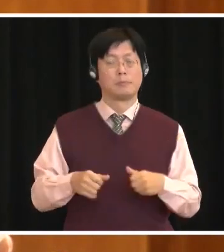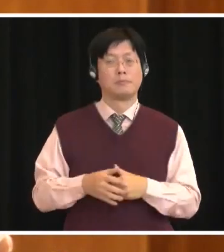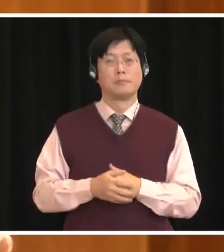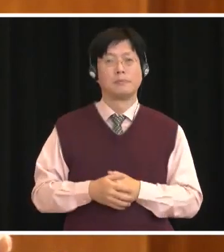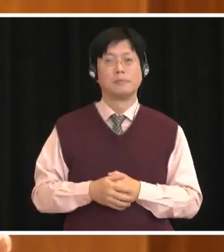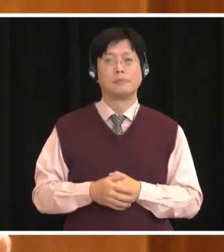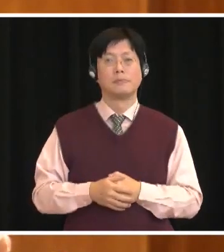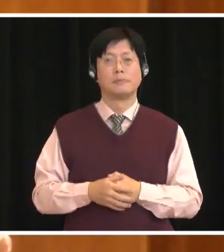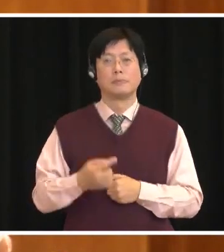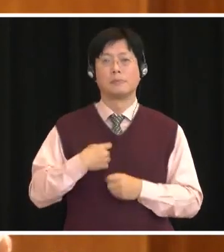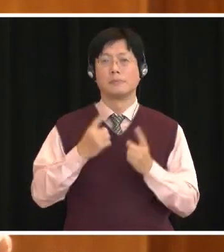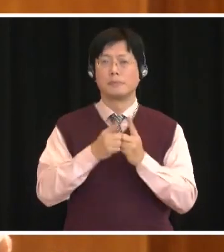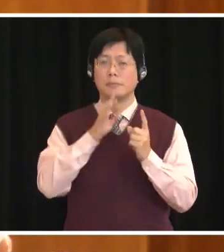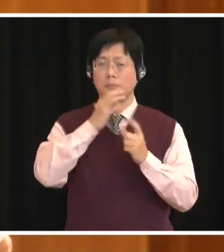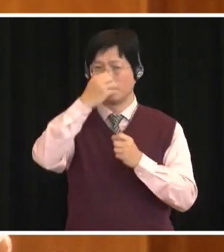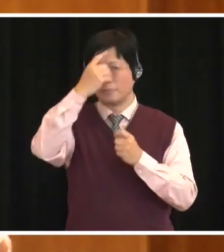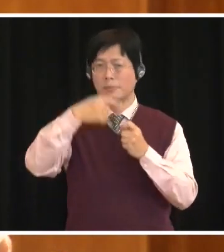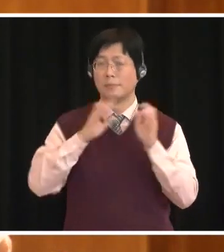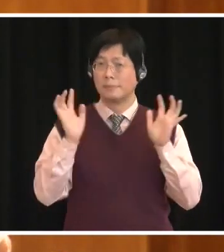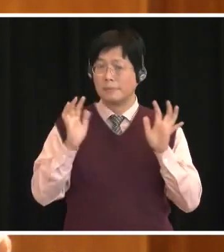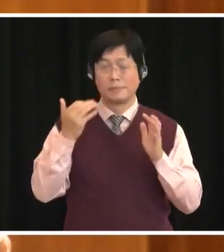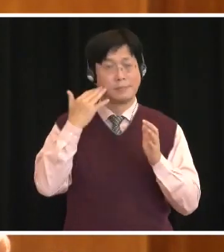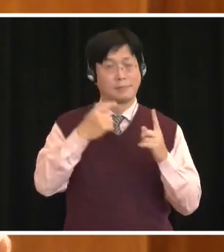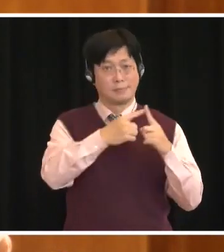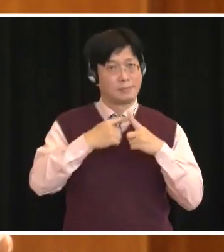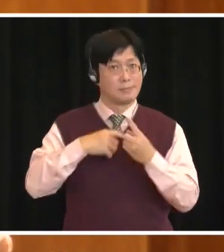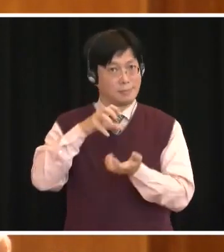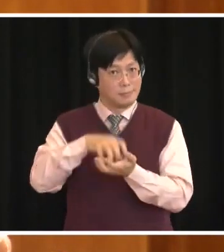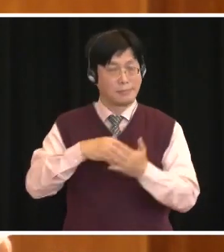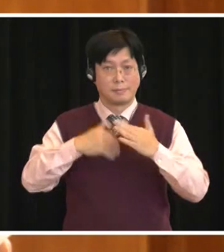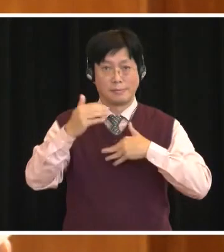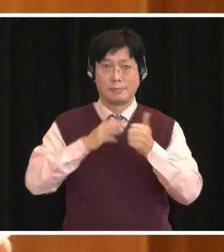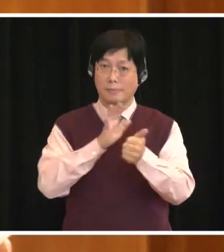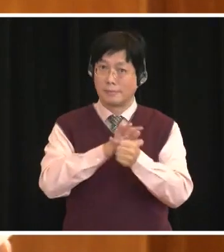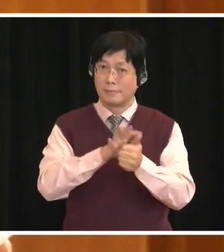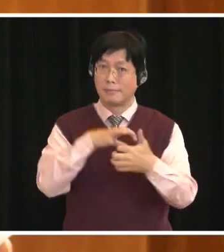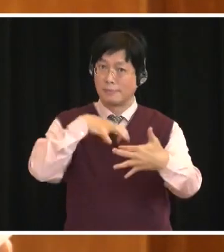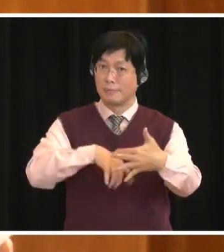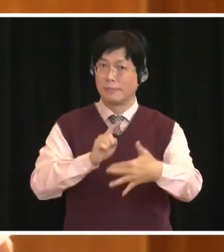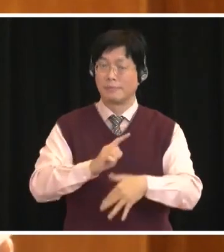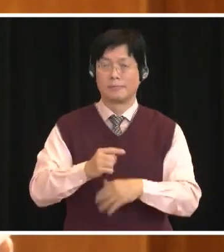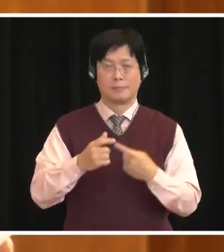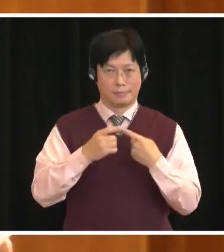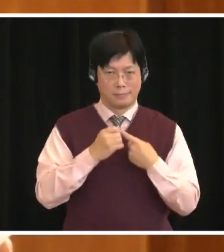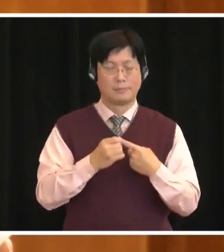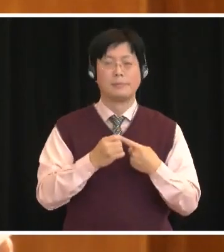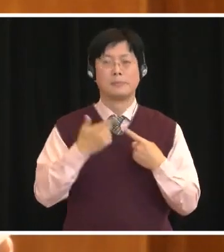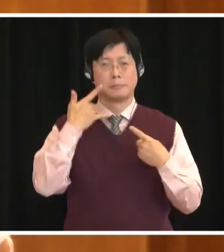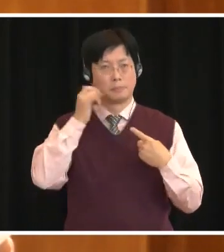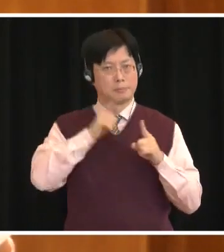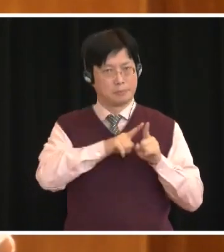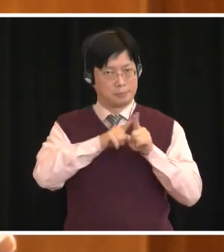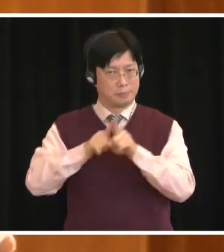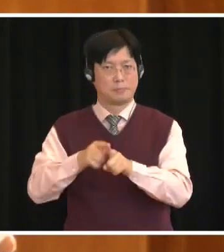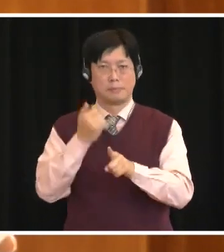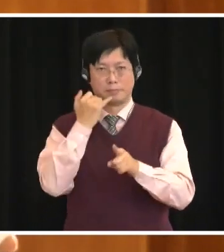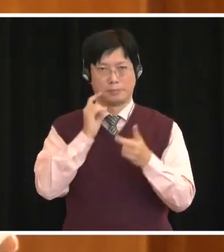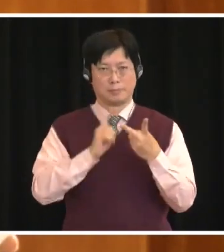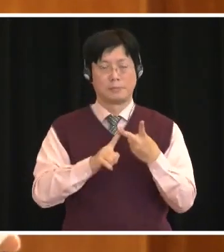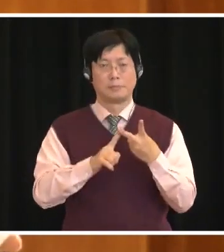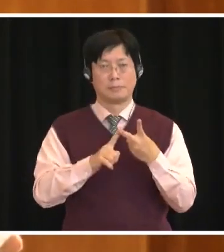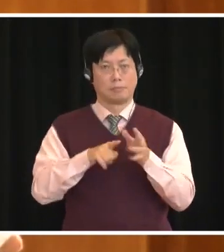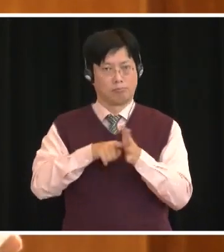disabilities, attach great importance to providing full support for them. For example,